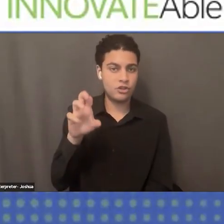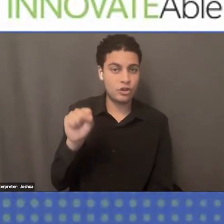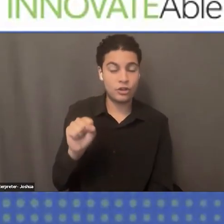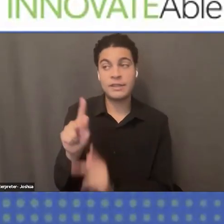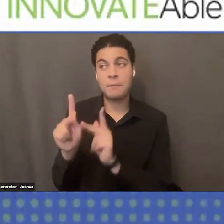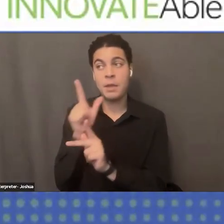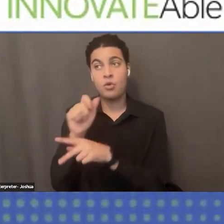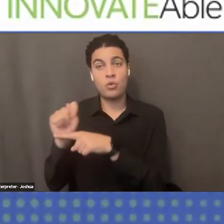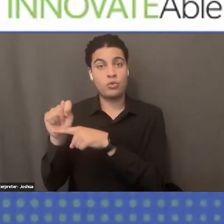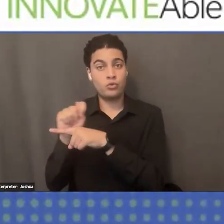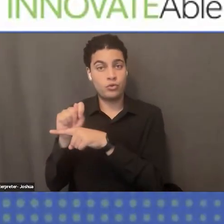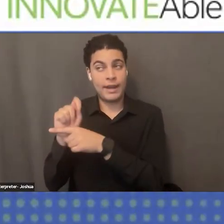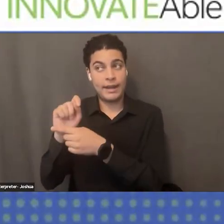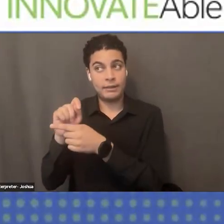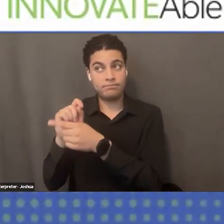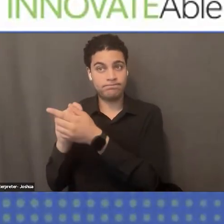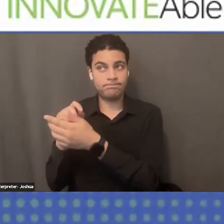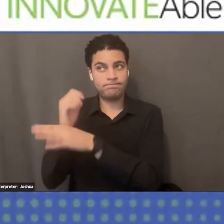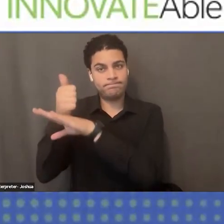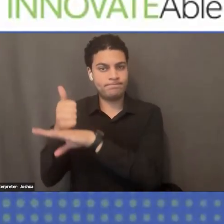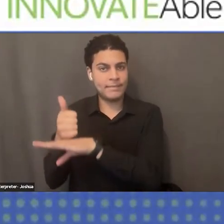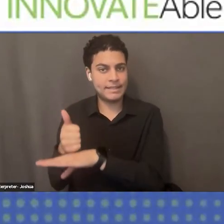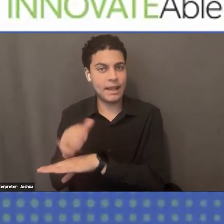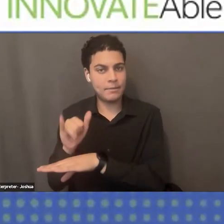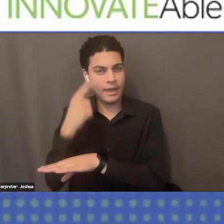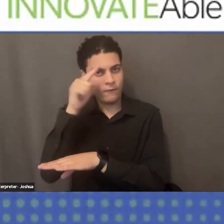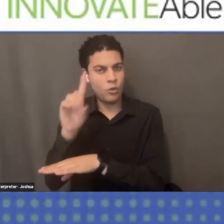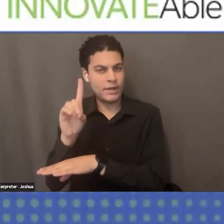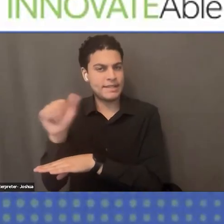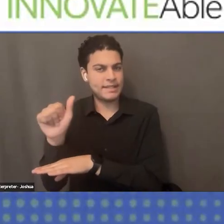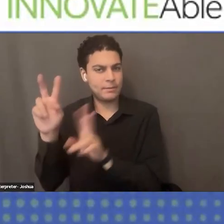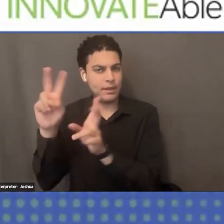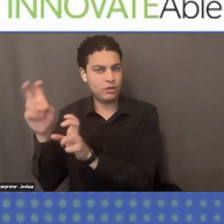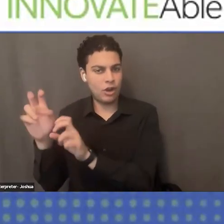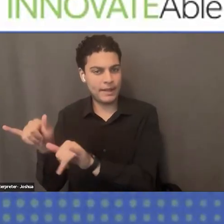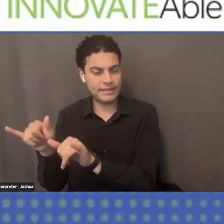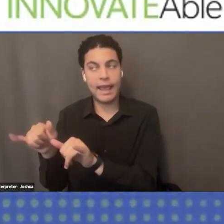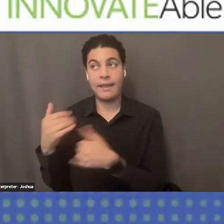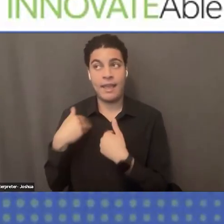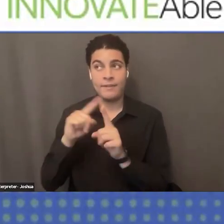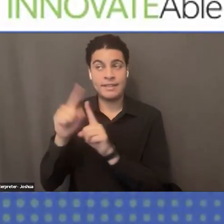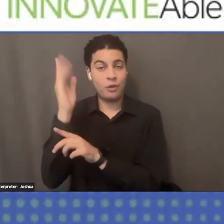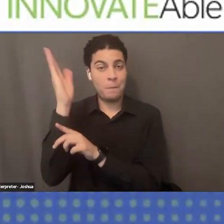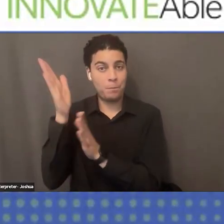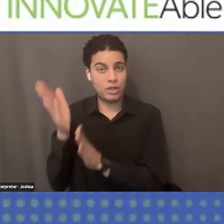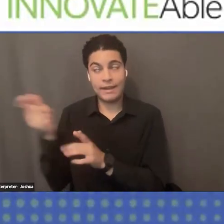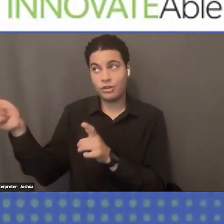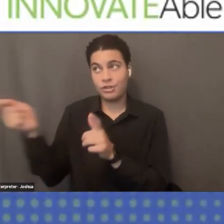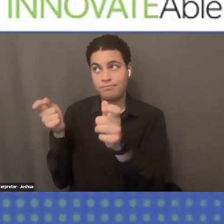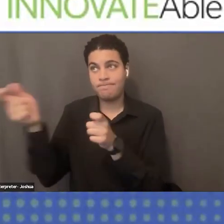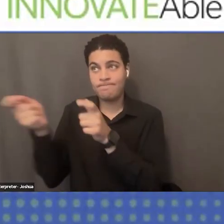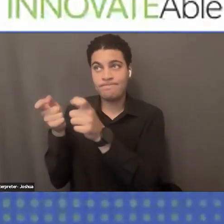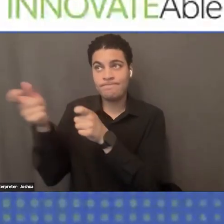disabilities. A wide range of presenters will be there, and I look forward to seeing you there myself. I will be